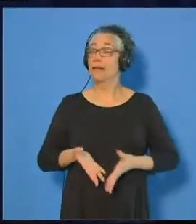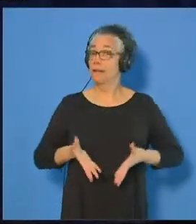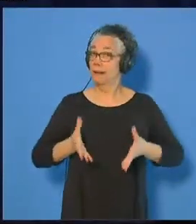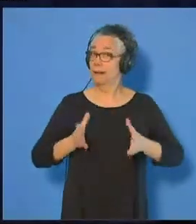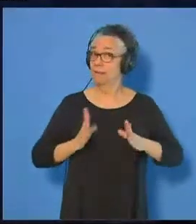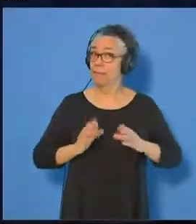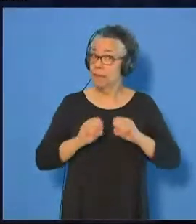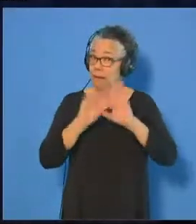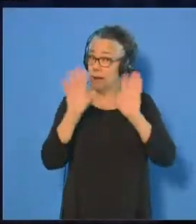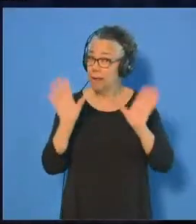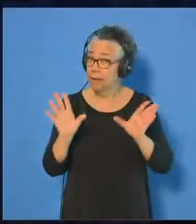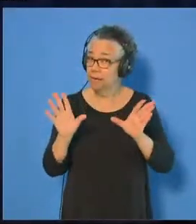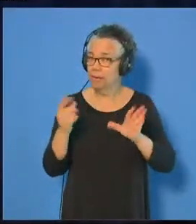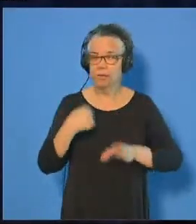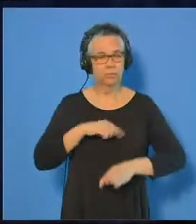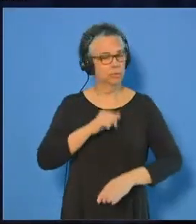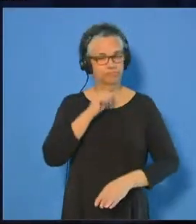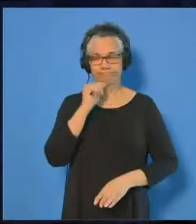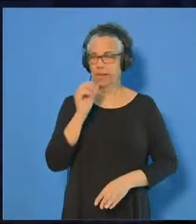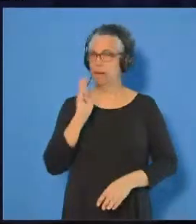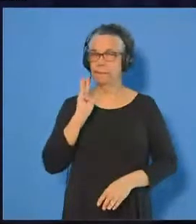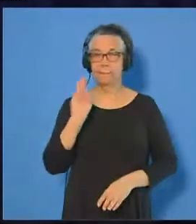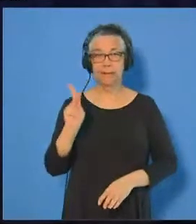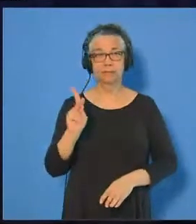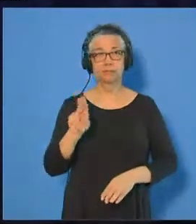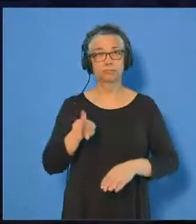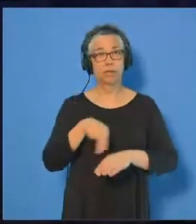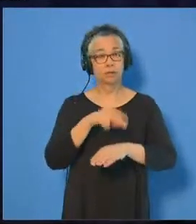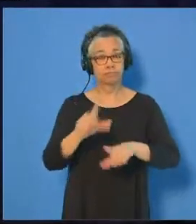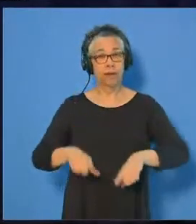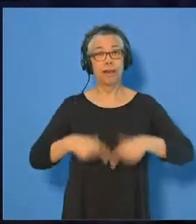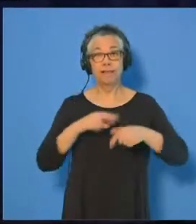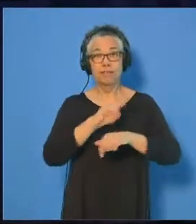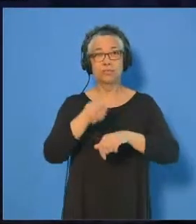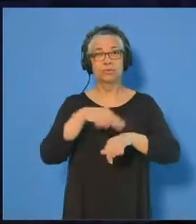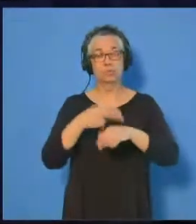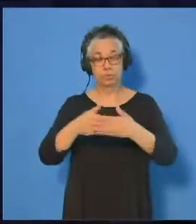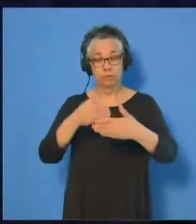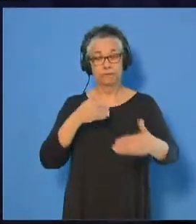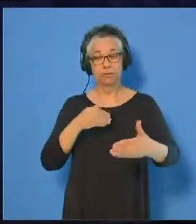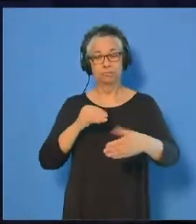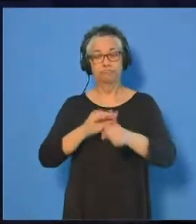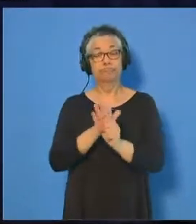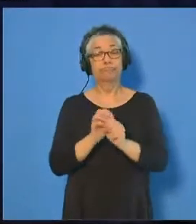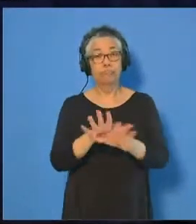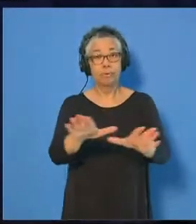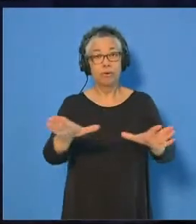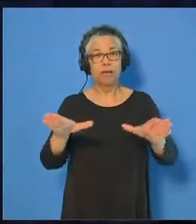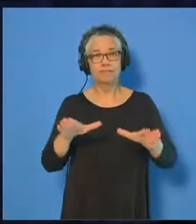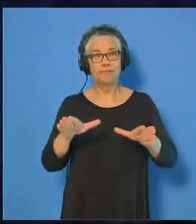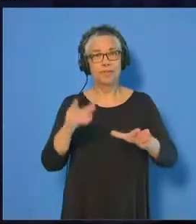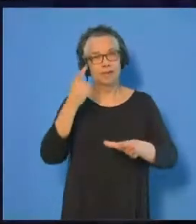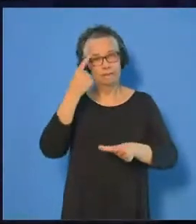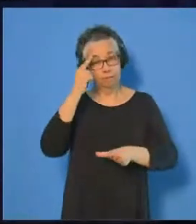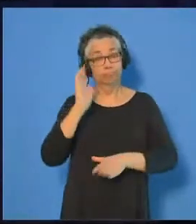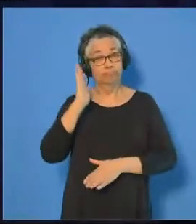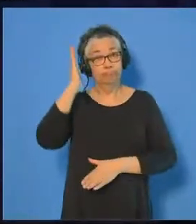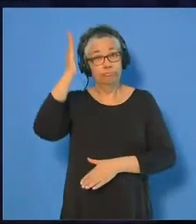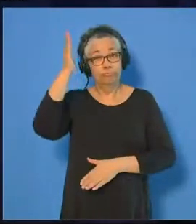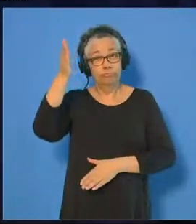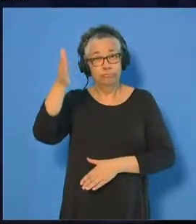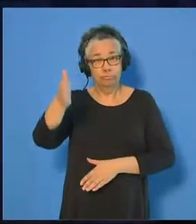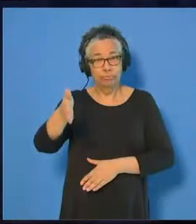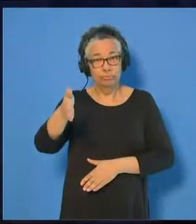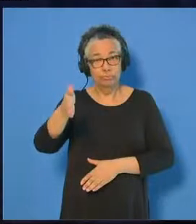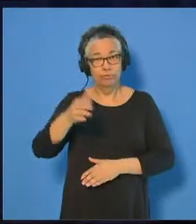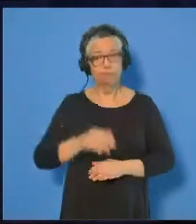clear, we will not return to life as we knew it before COVID-19 for the foreseeable future.